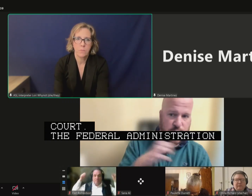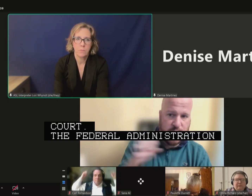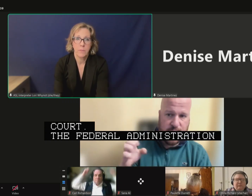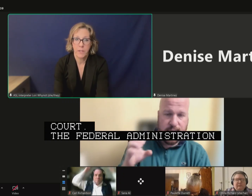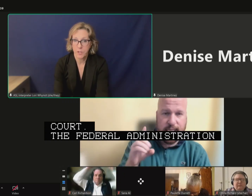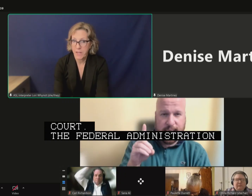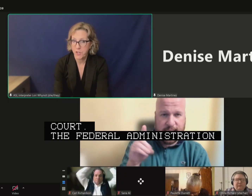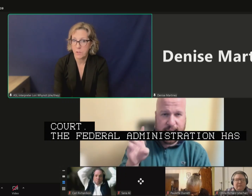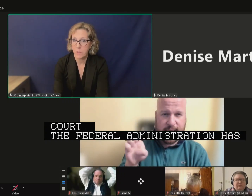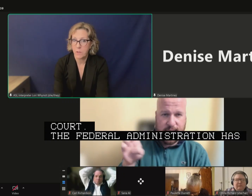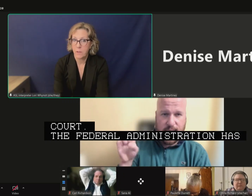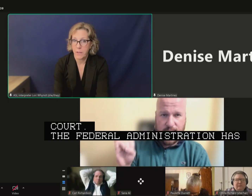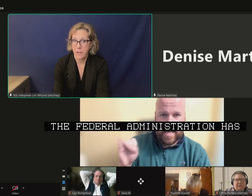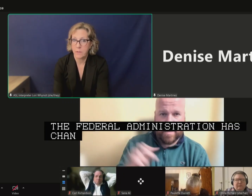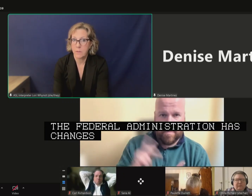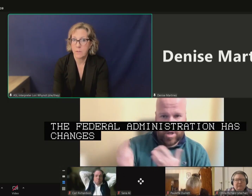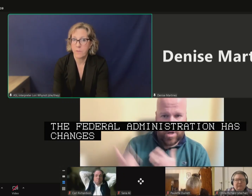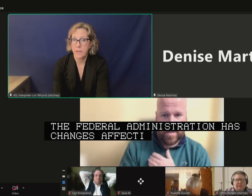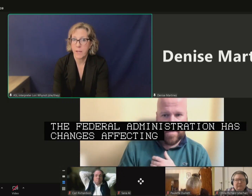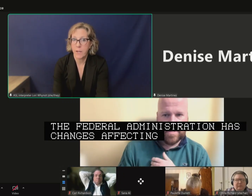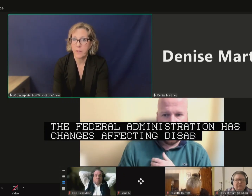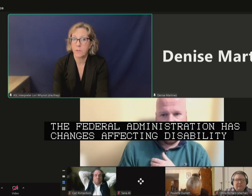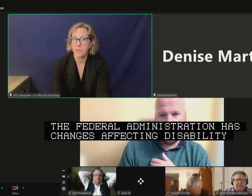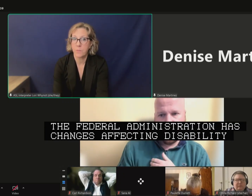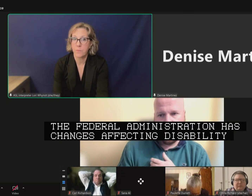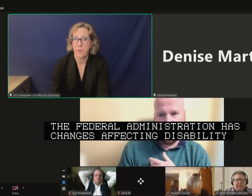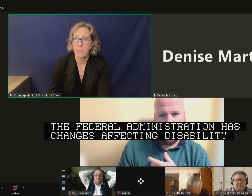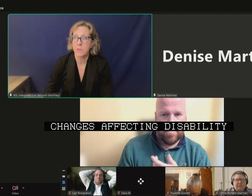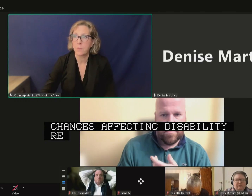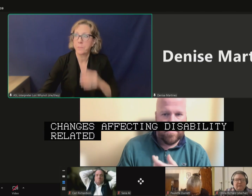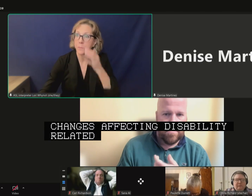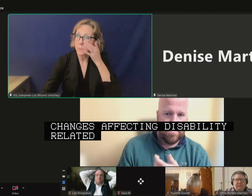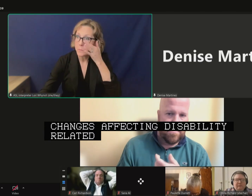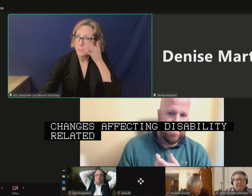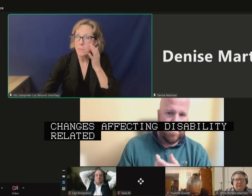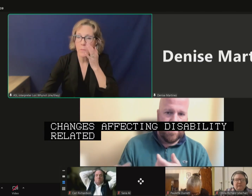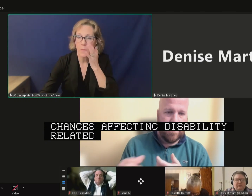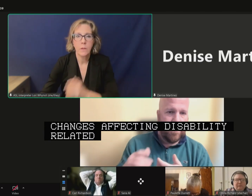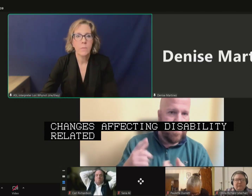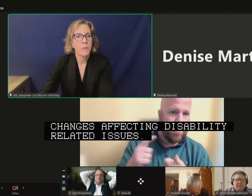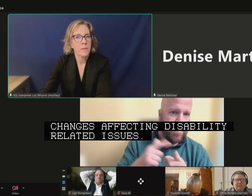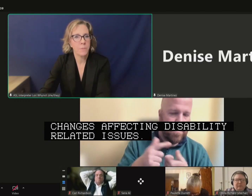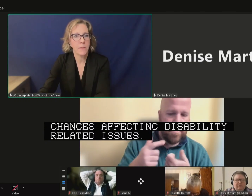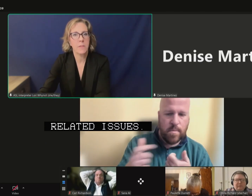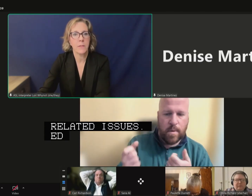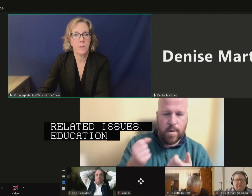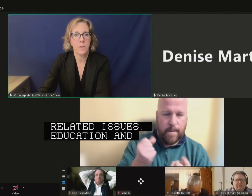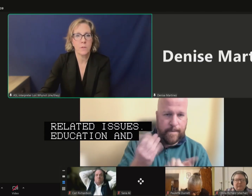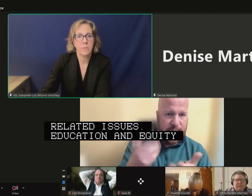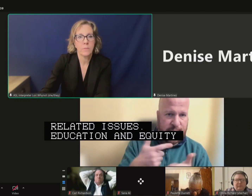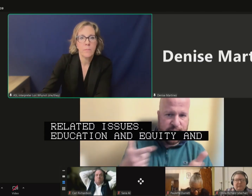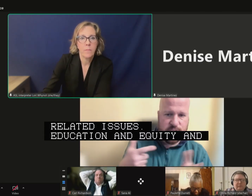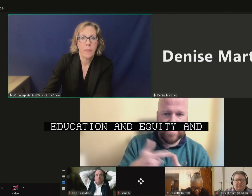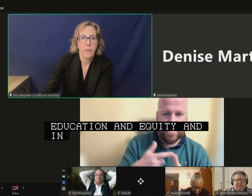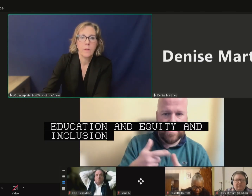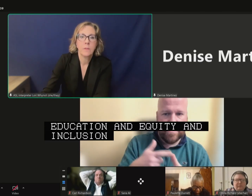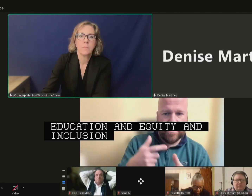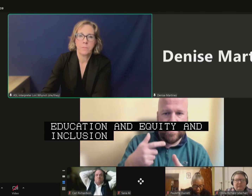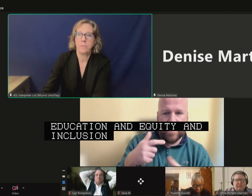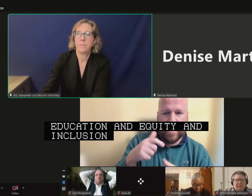issues, education, and diversity, equity, inclusion programs. Some of these things are